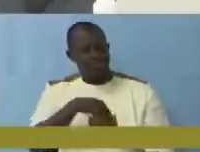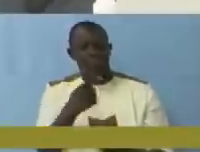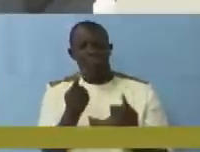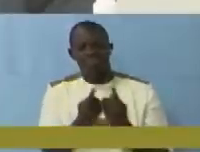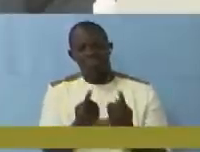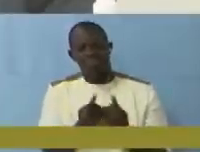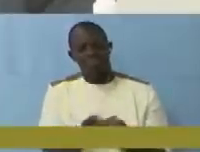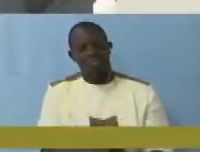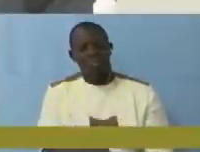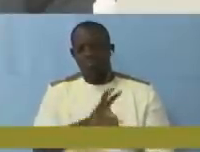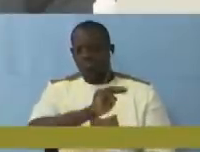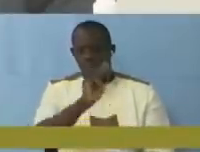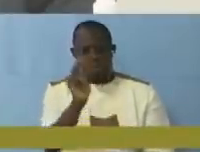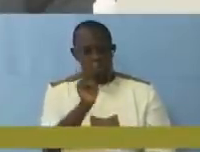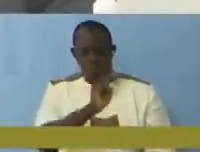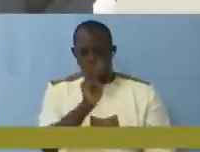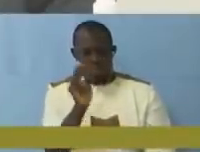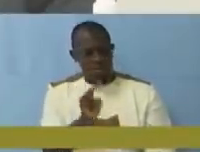No.